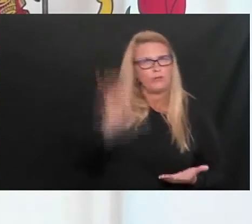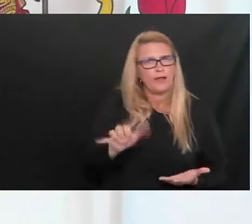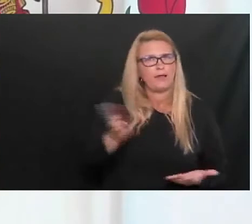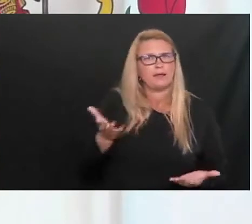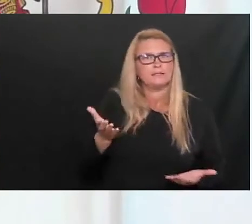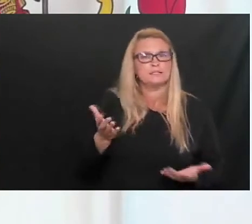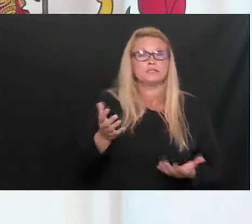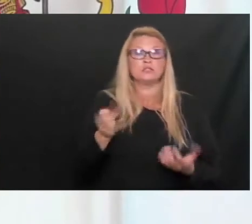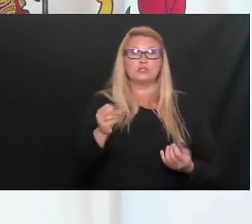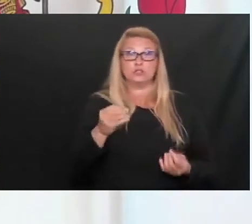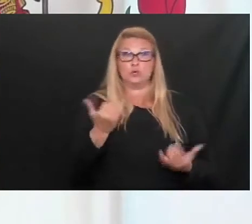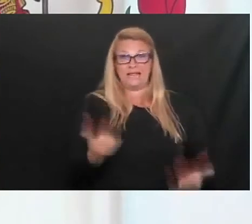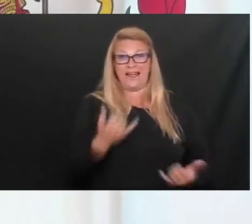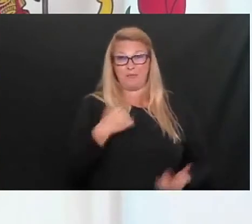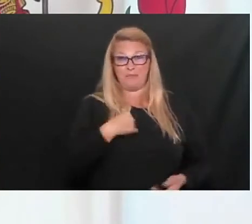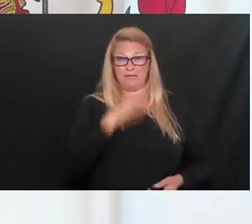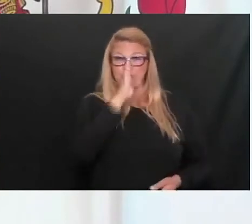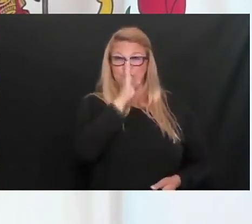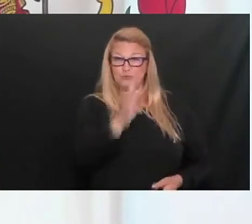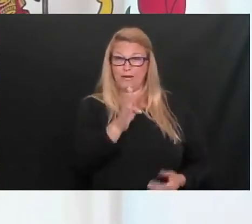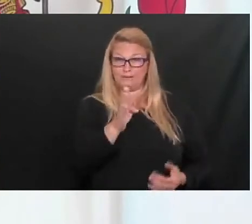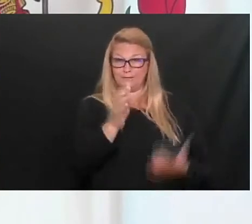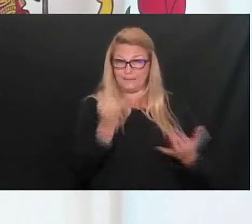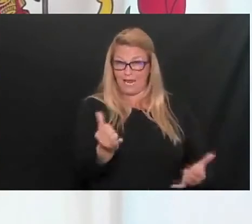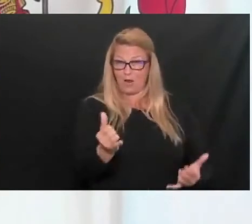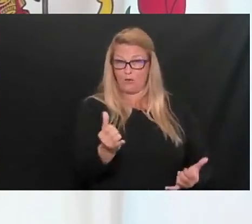this just point blank as I can tell you.